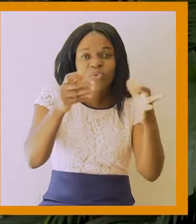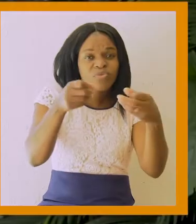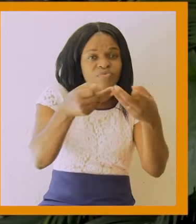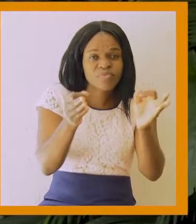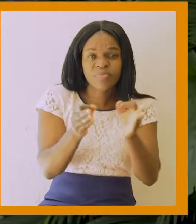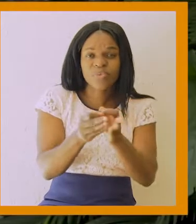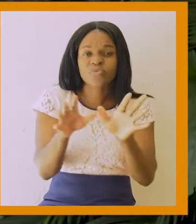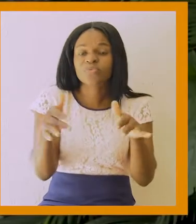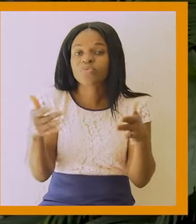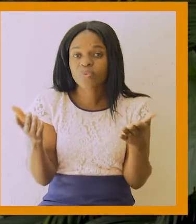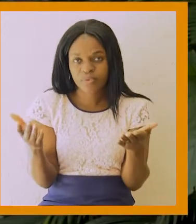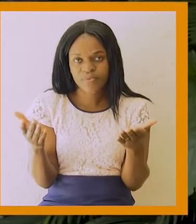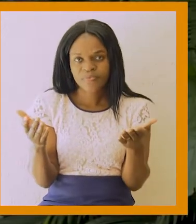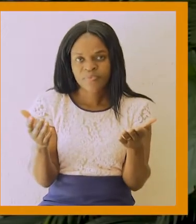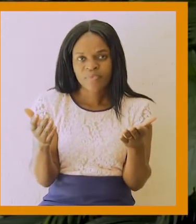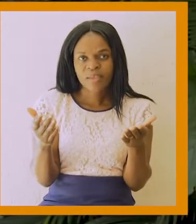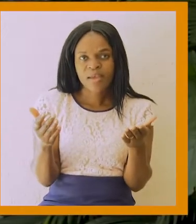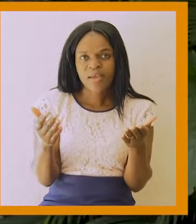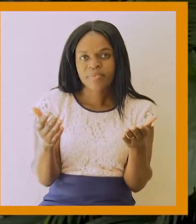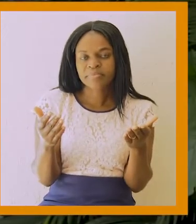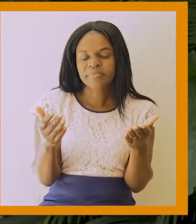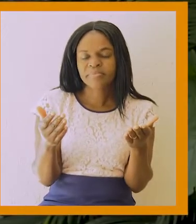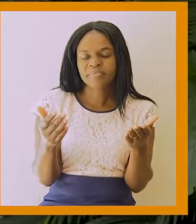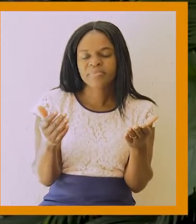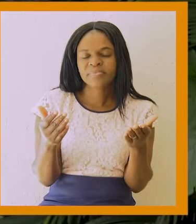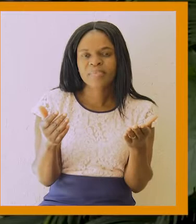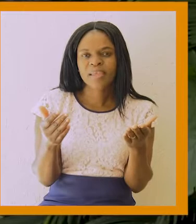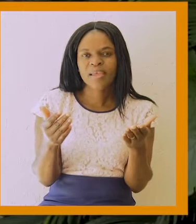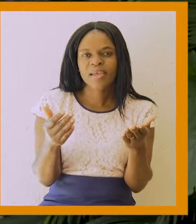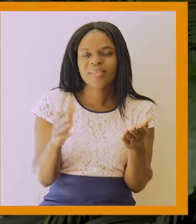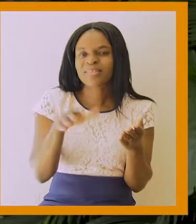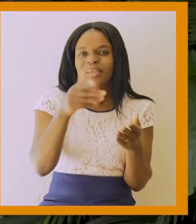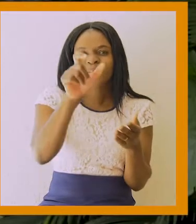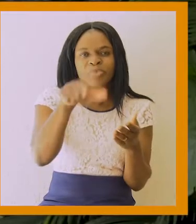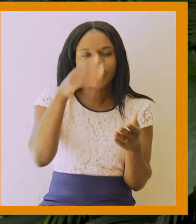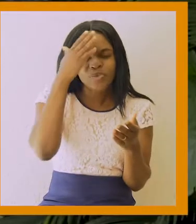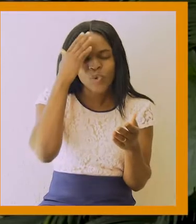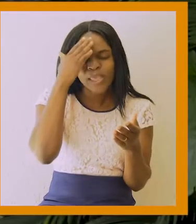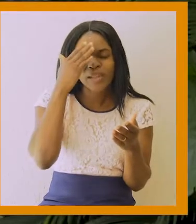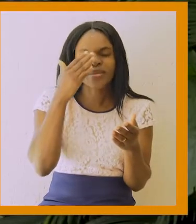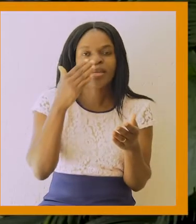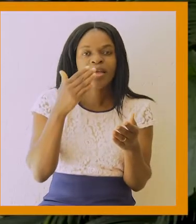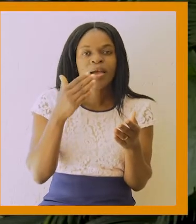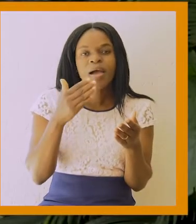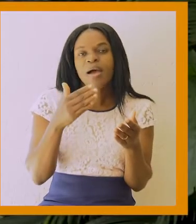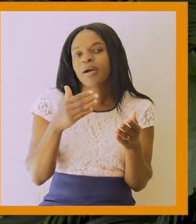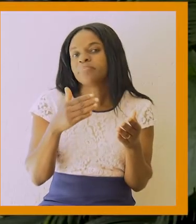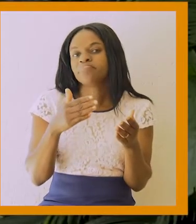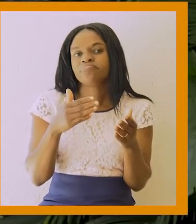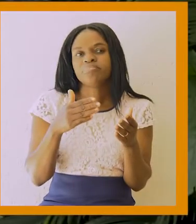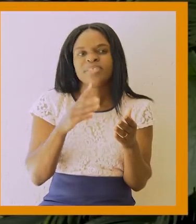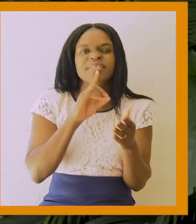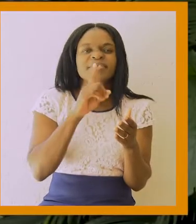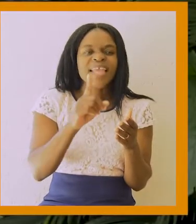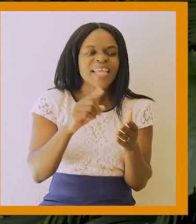family or place that is immune to sexual exploitation and abuse.